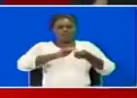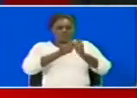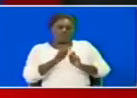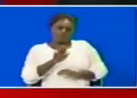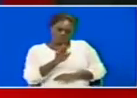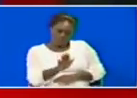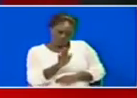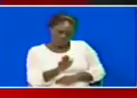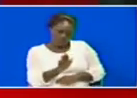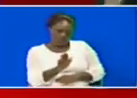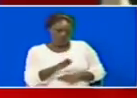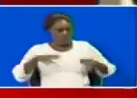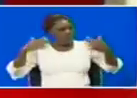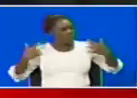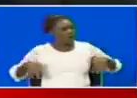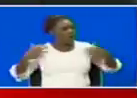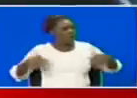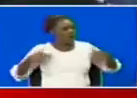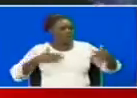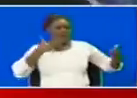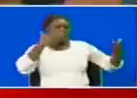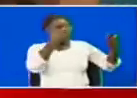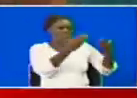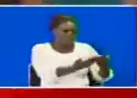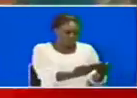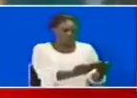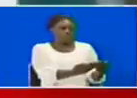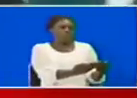have been magnificent thank